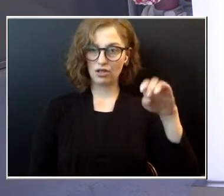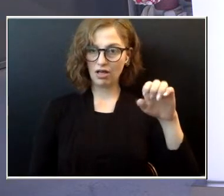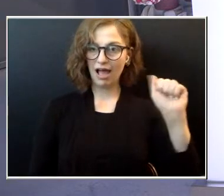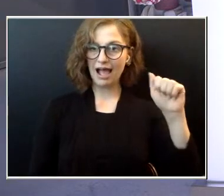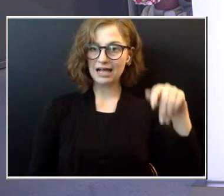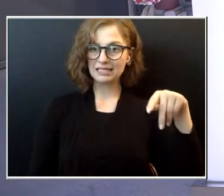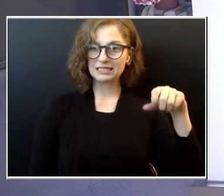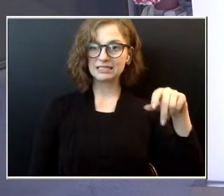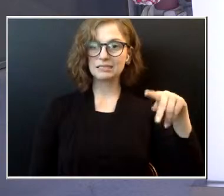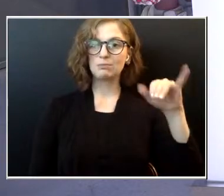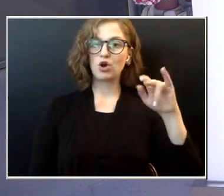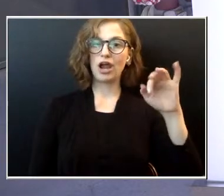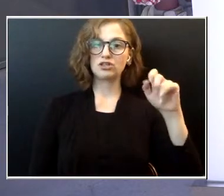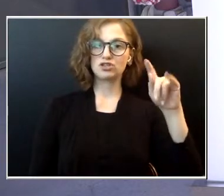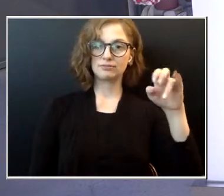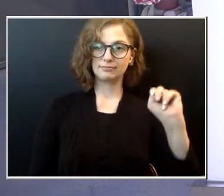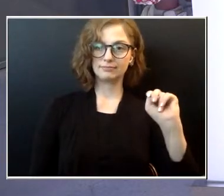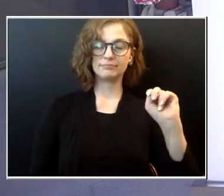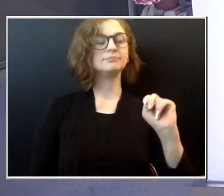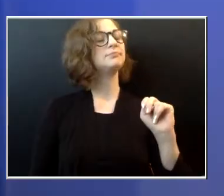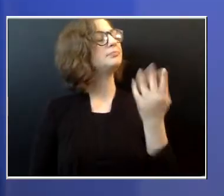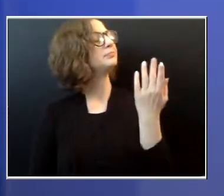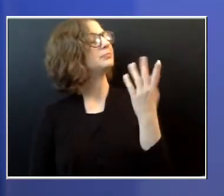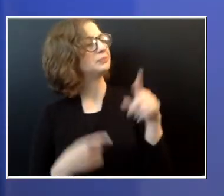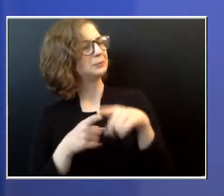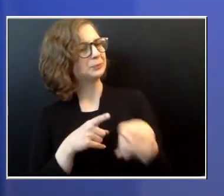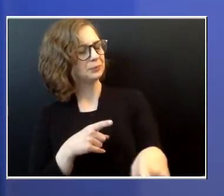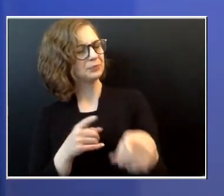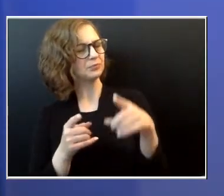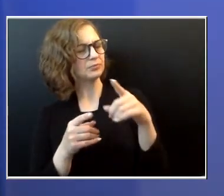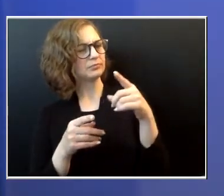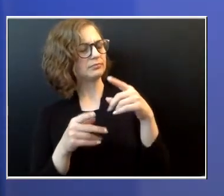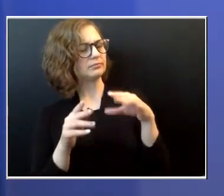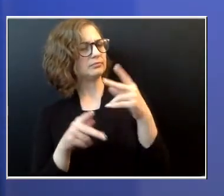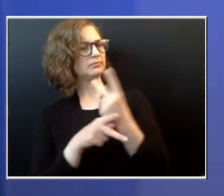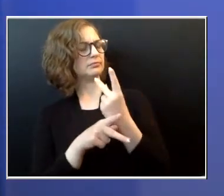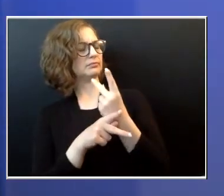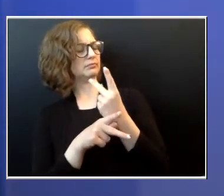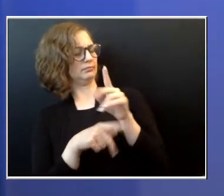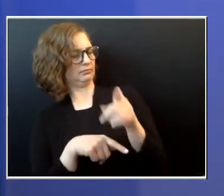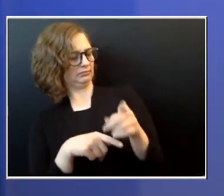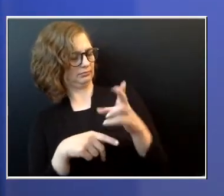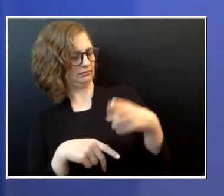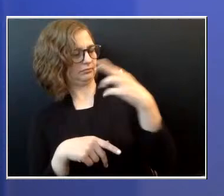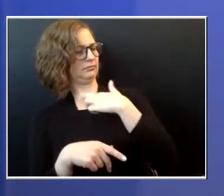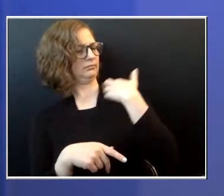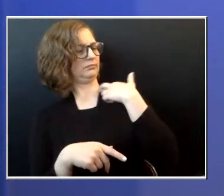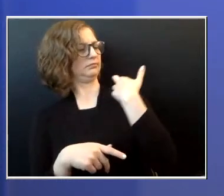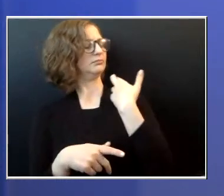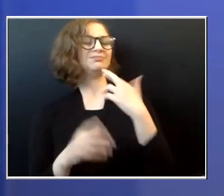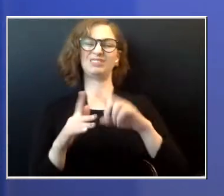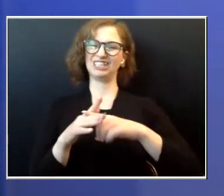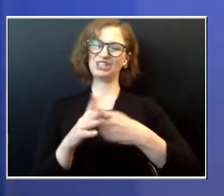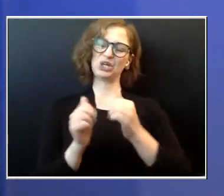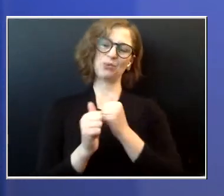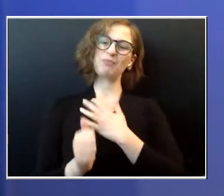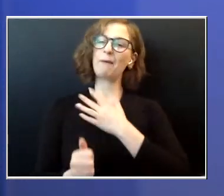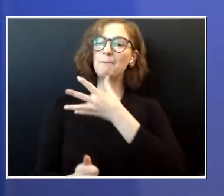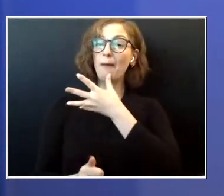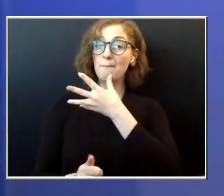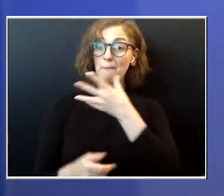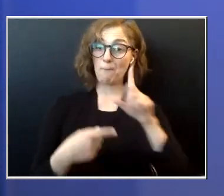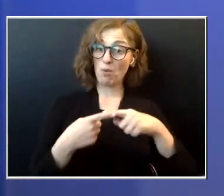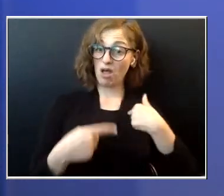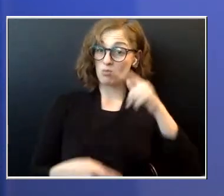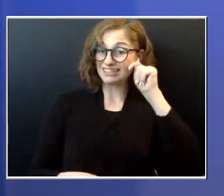higher risk for developing breast cancer? Well, my mom it all started with my mom when I was a teenager, and she had premenopausal breast cancer as well